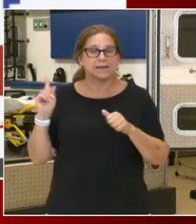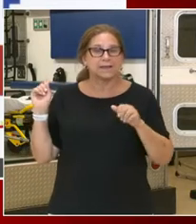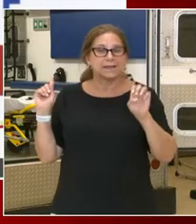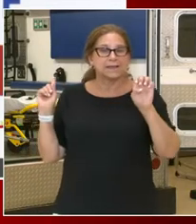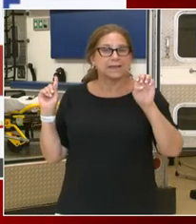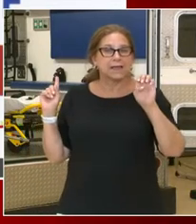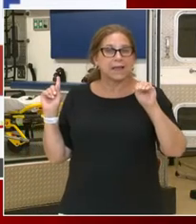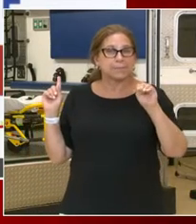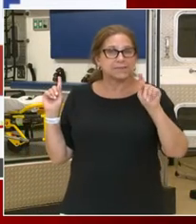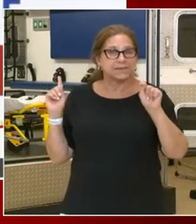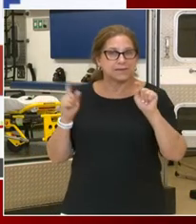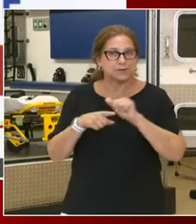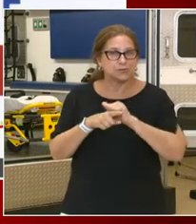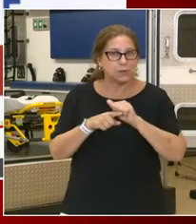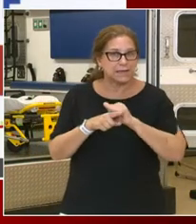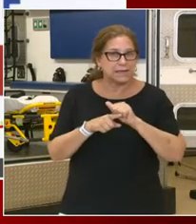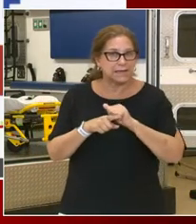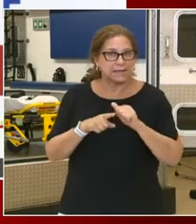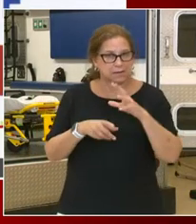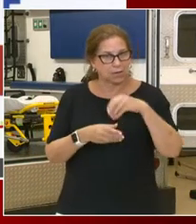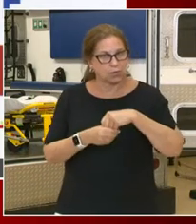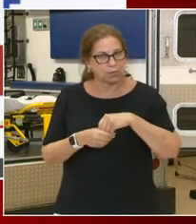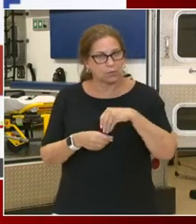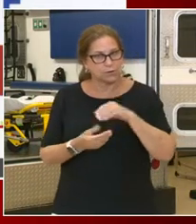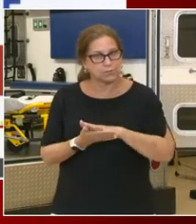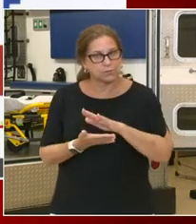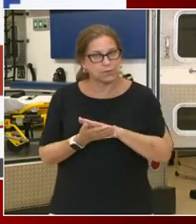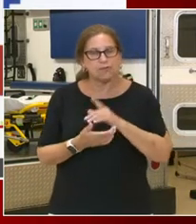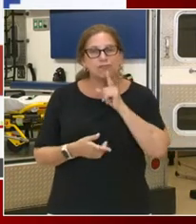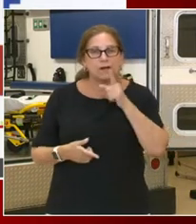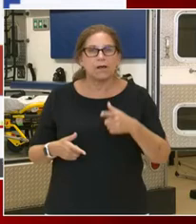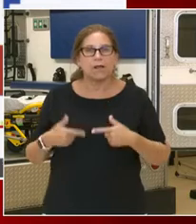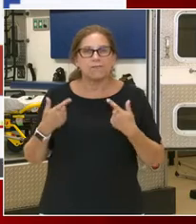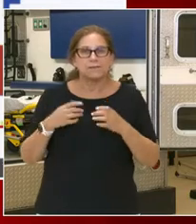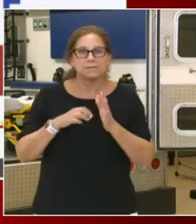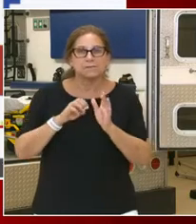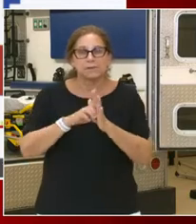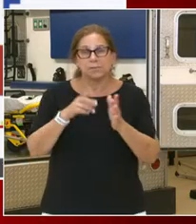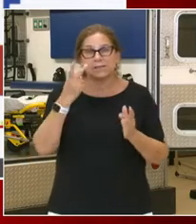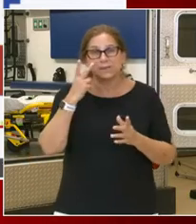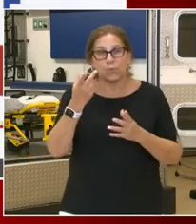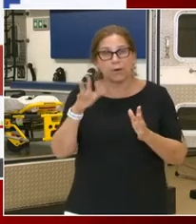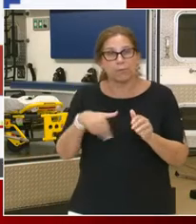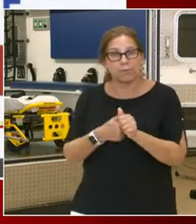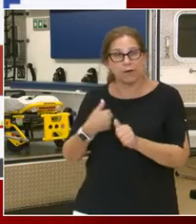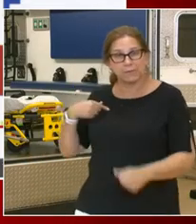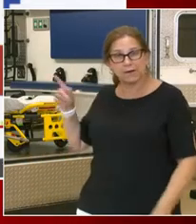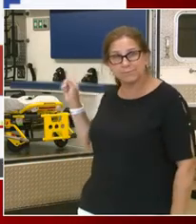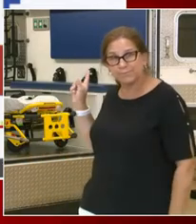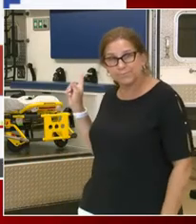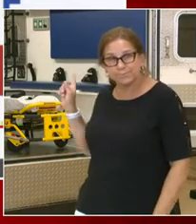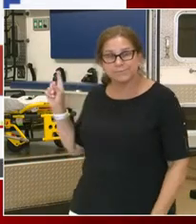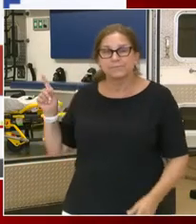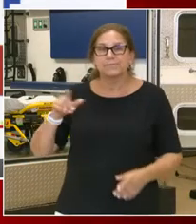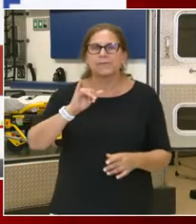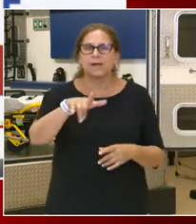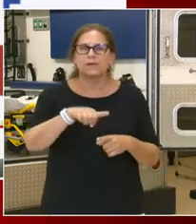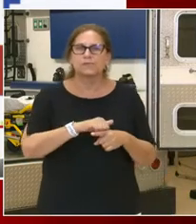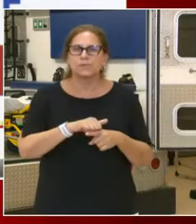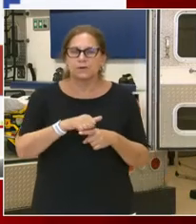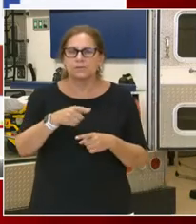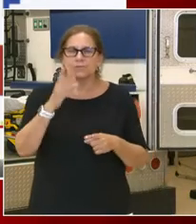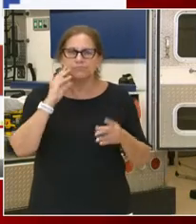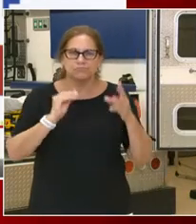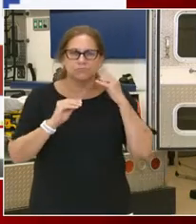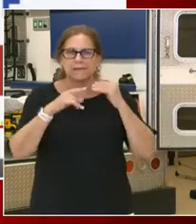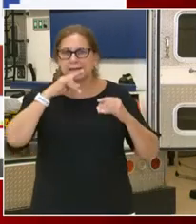learning for career and technical education pathways, in particular high-demand, high-wage sectors. 12th graders will